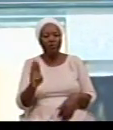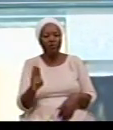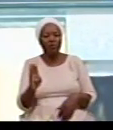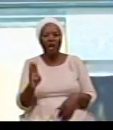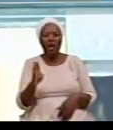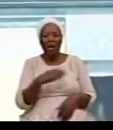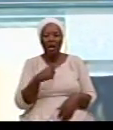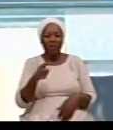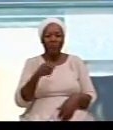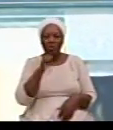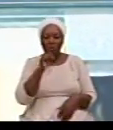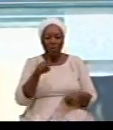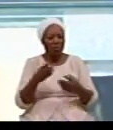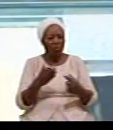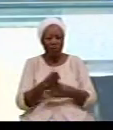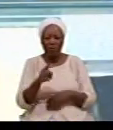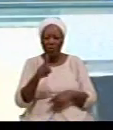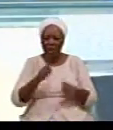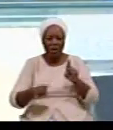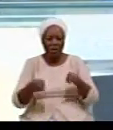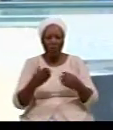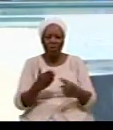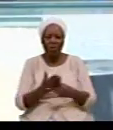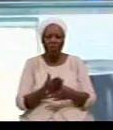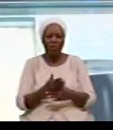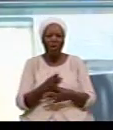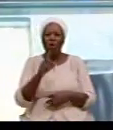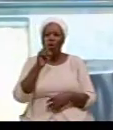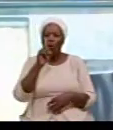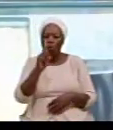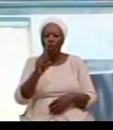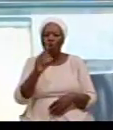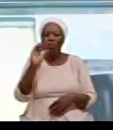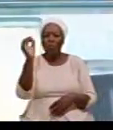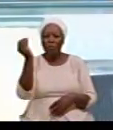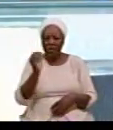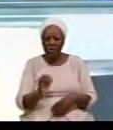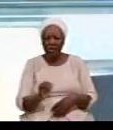go through, you cannot go through 1%,